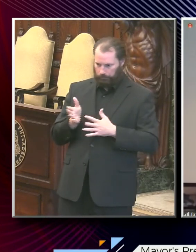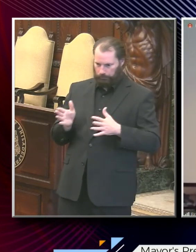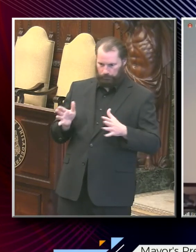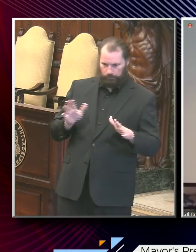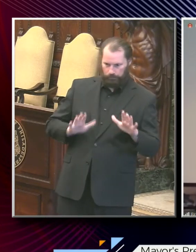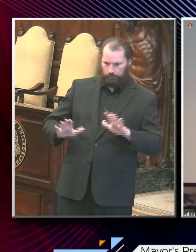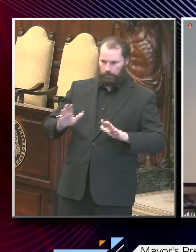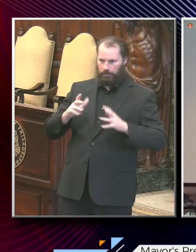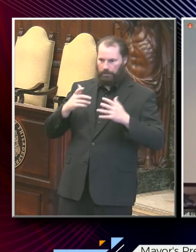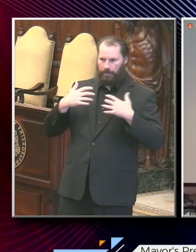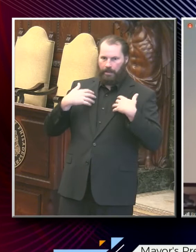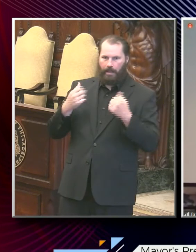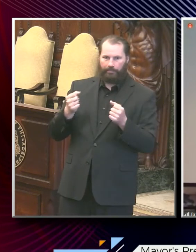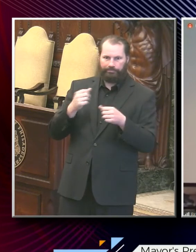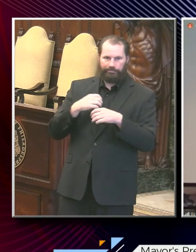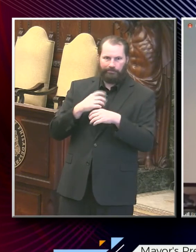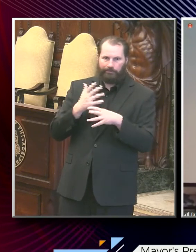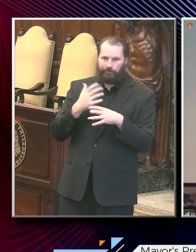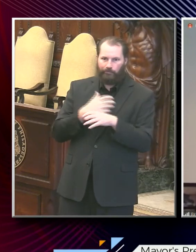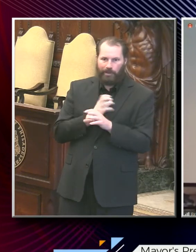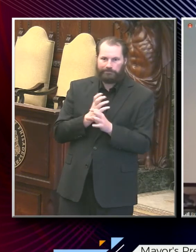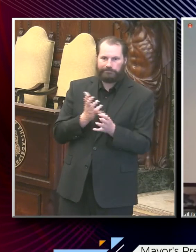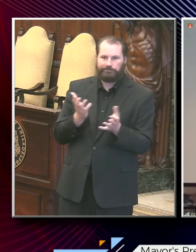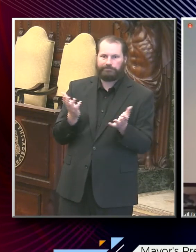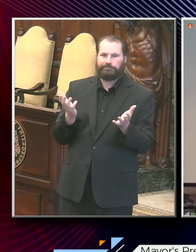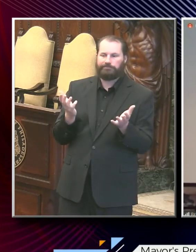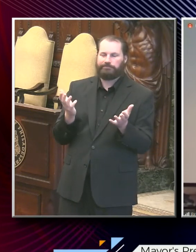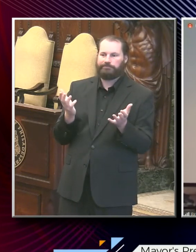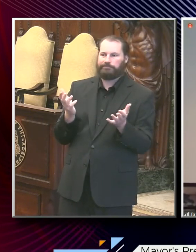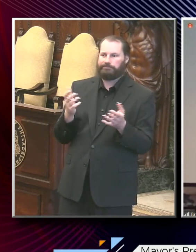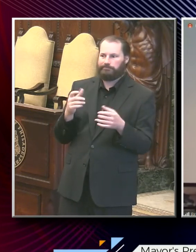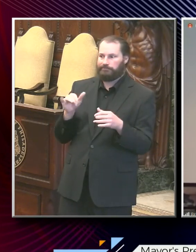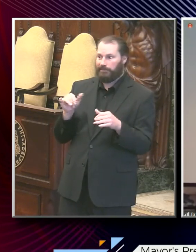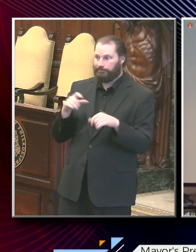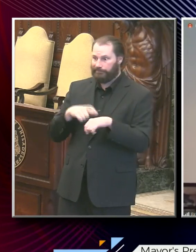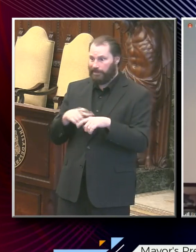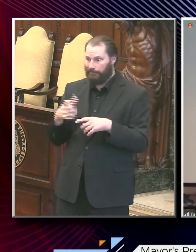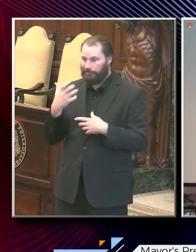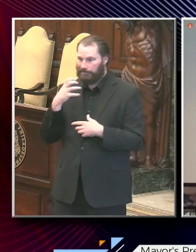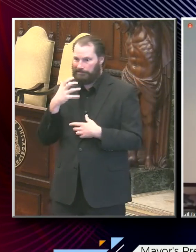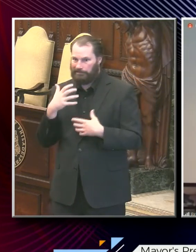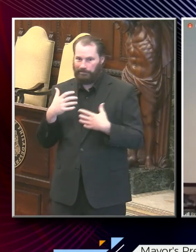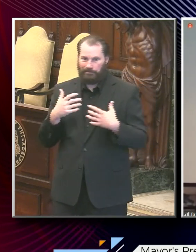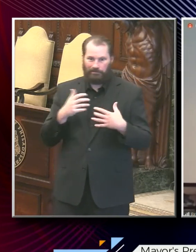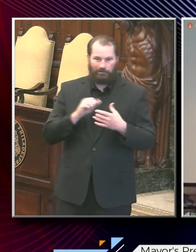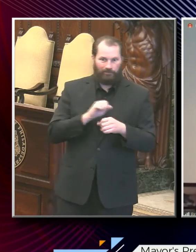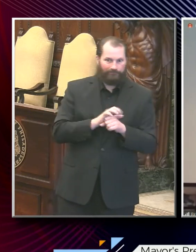and COVID. And trying to make sure that people stay safe on both fronts. So,